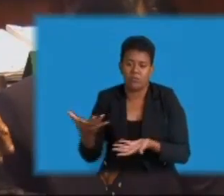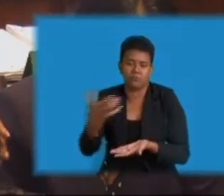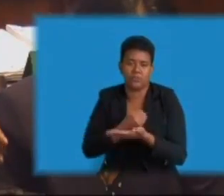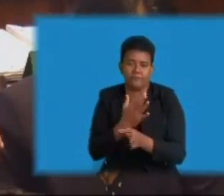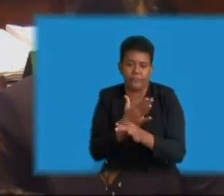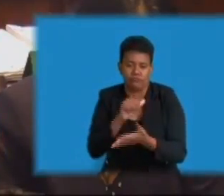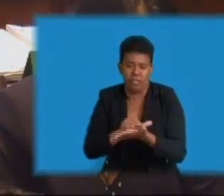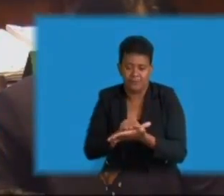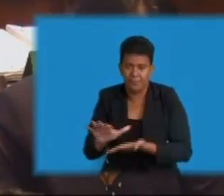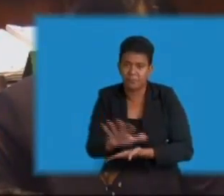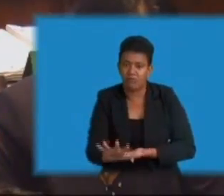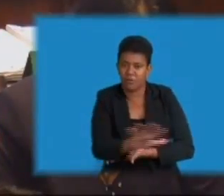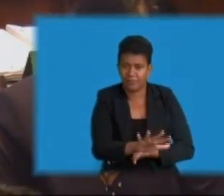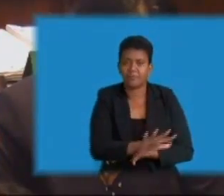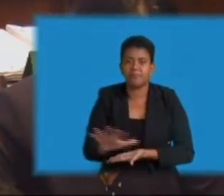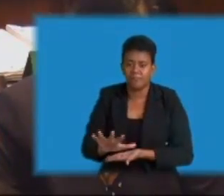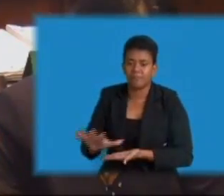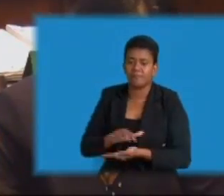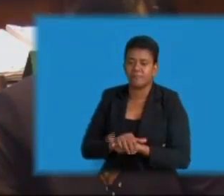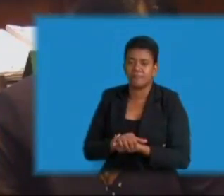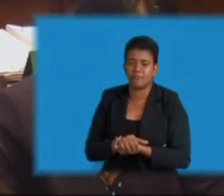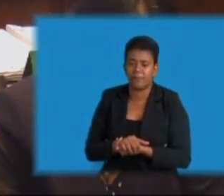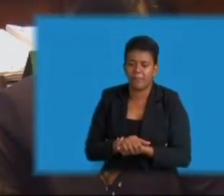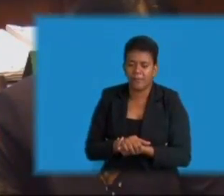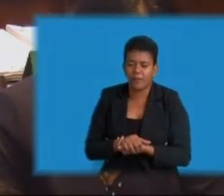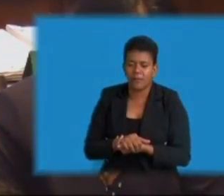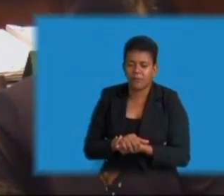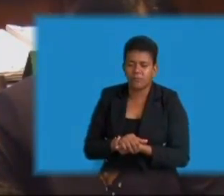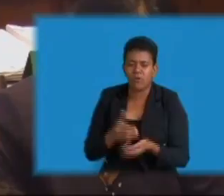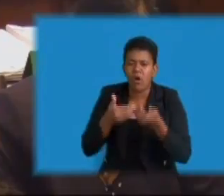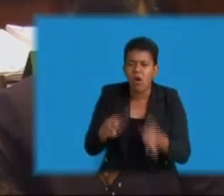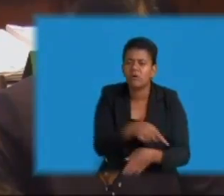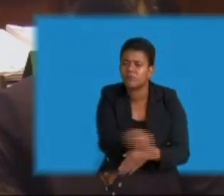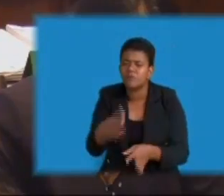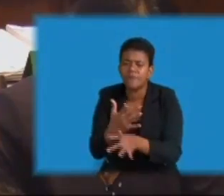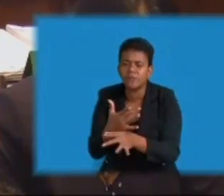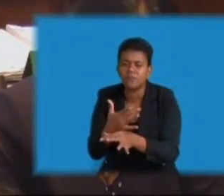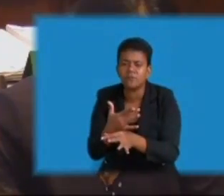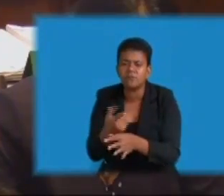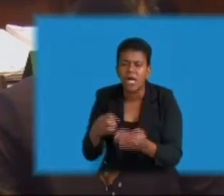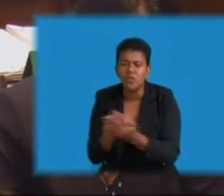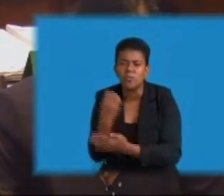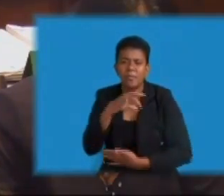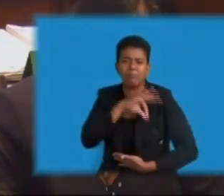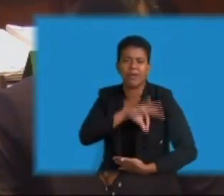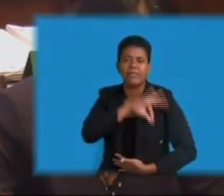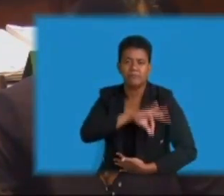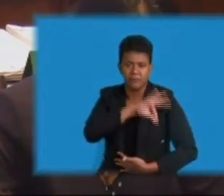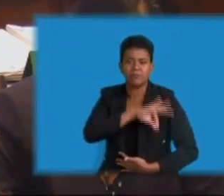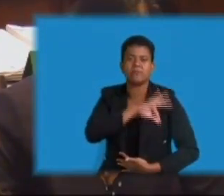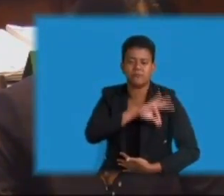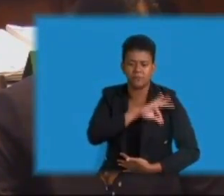the assessment of the compensation quantum for the loss of traditional fishing rights and the economic benefits that this film